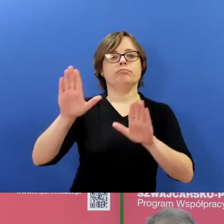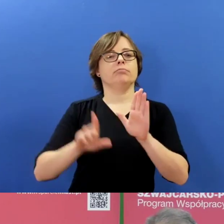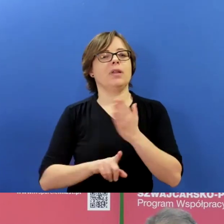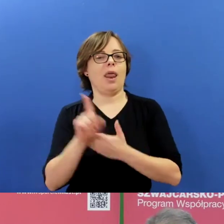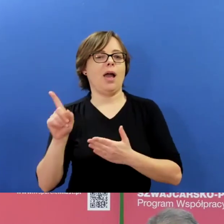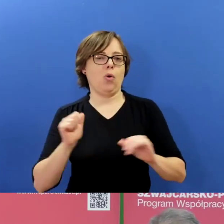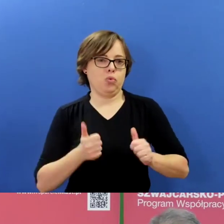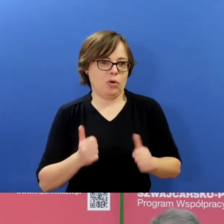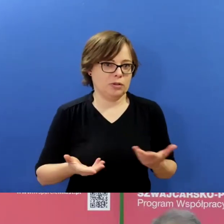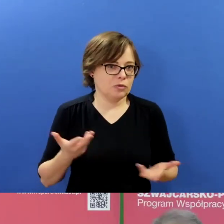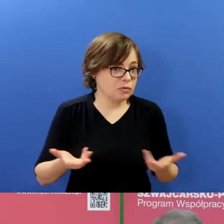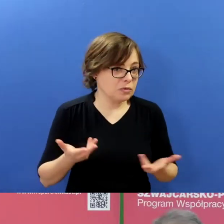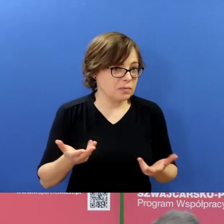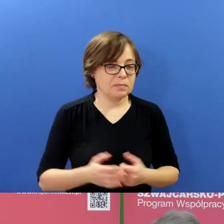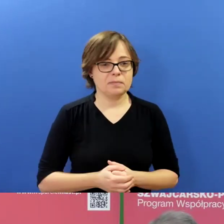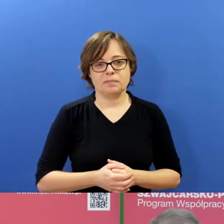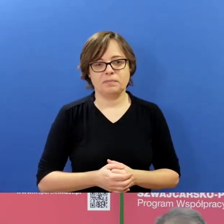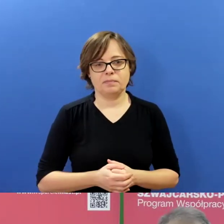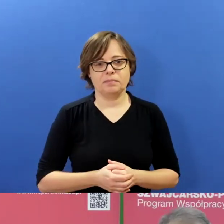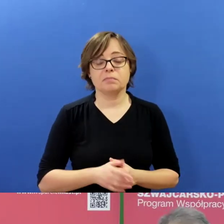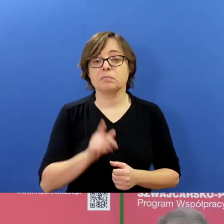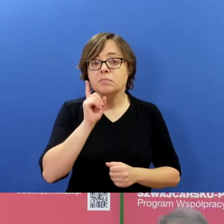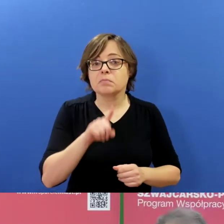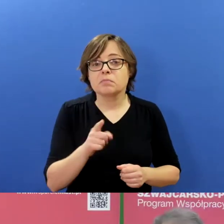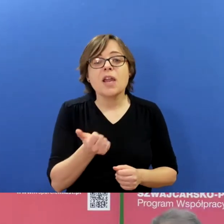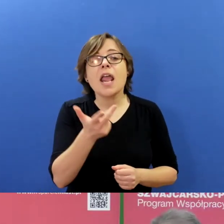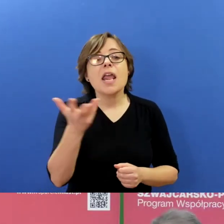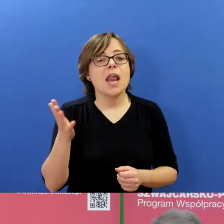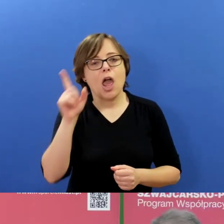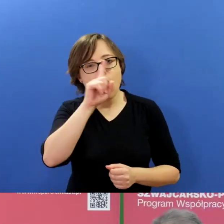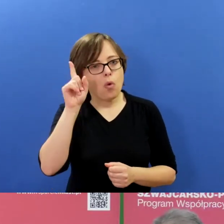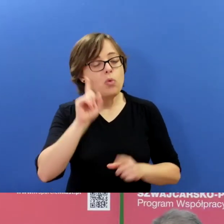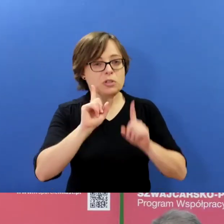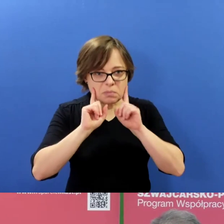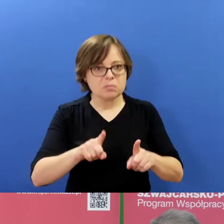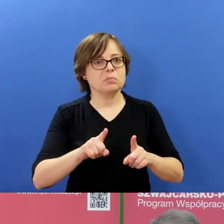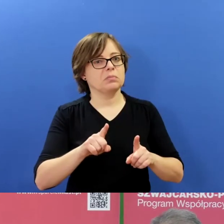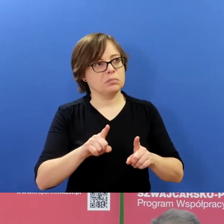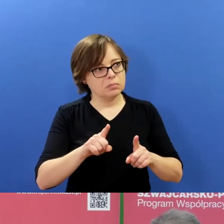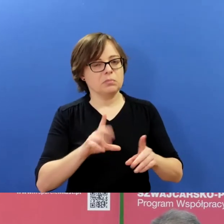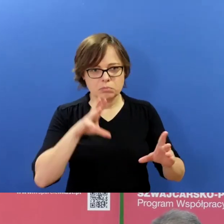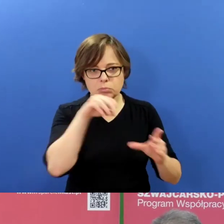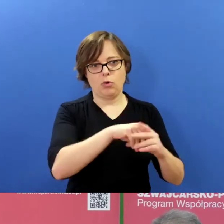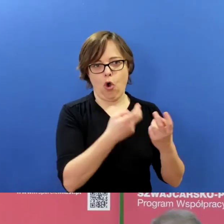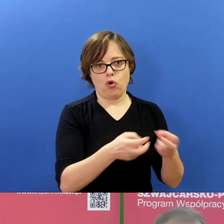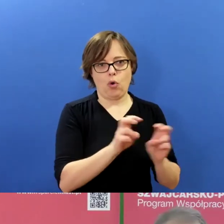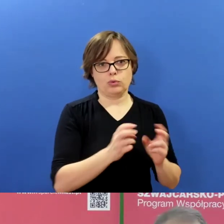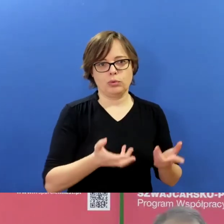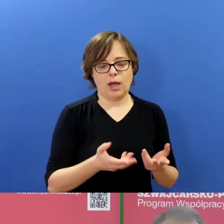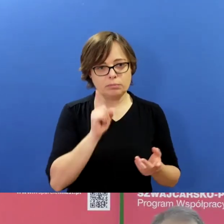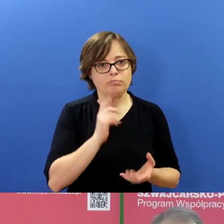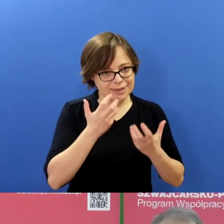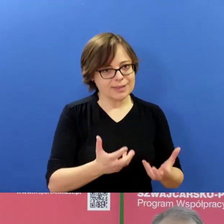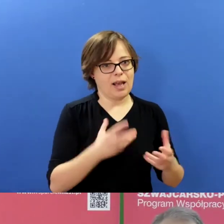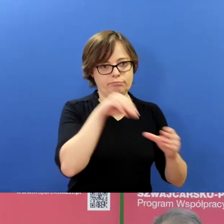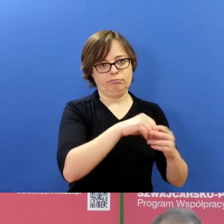it works? Is it really how people approve or disapprove certain opinions? And what is the scale? What are the